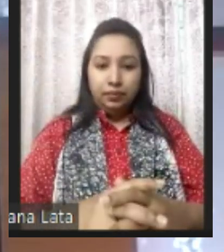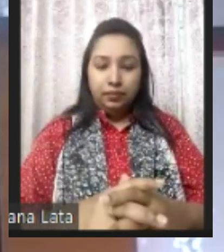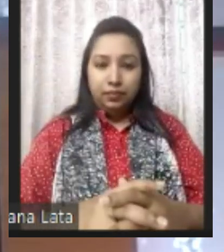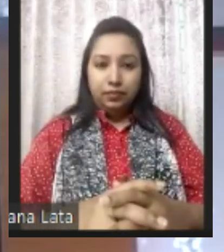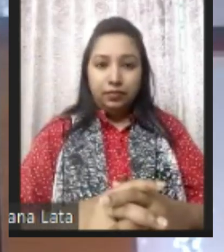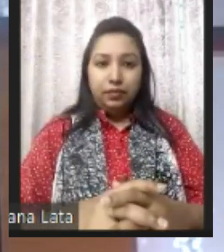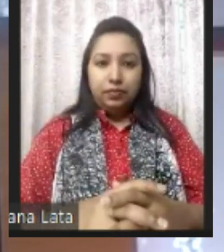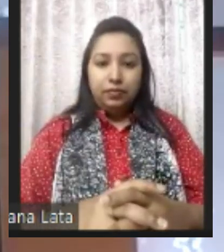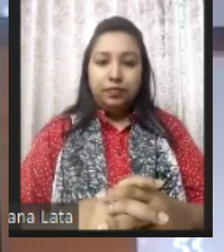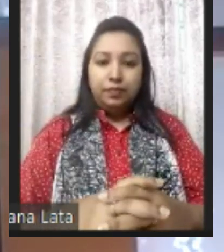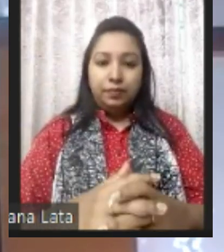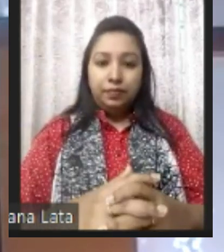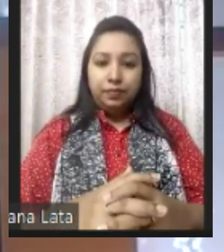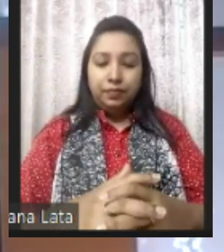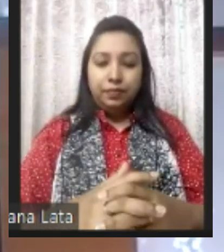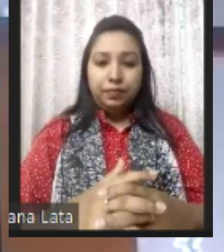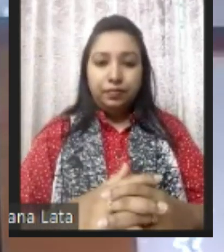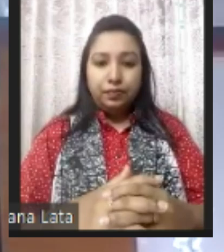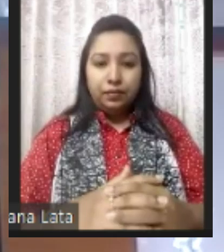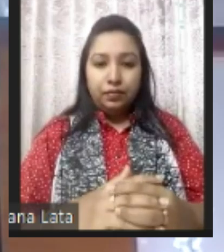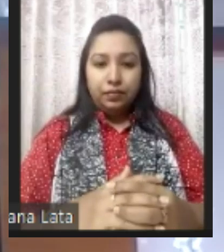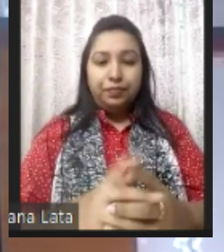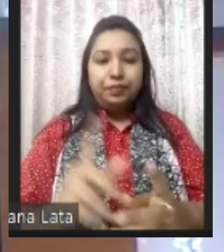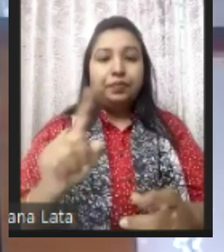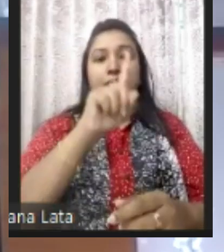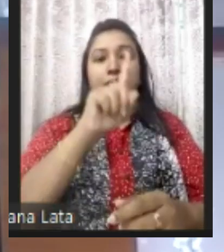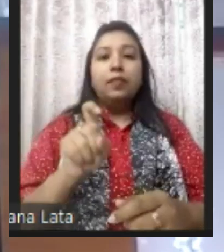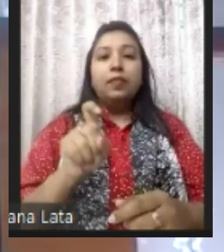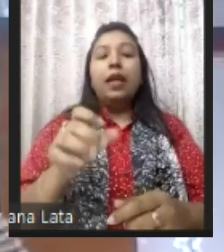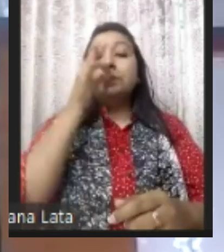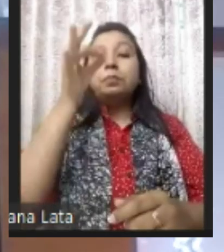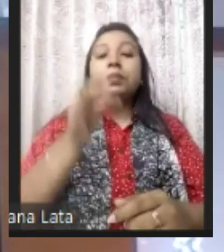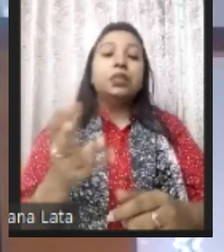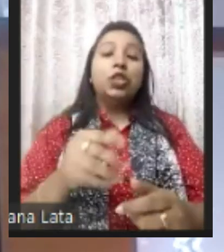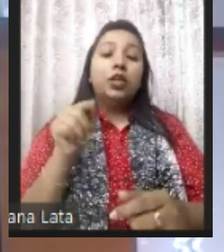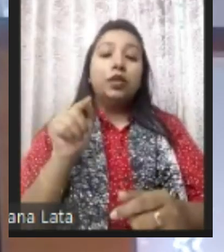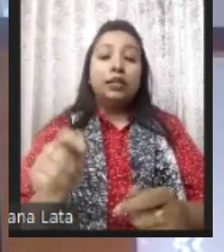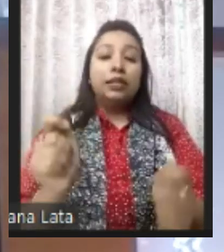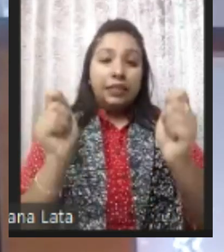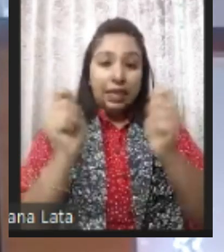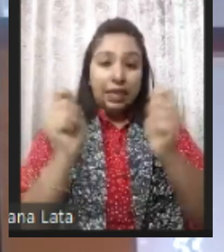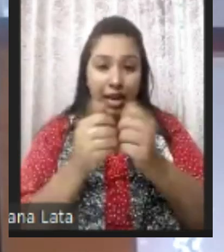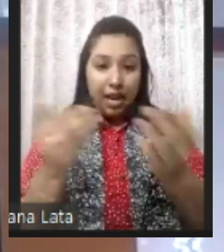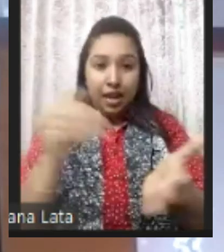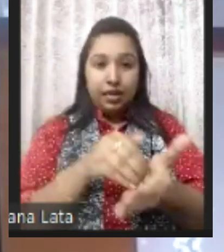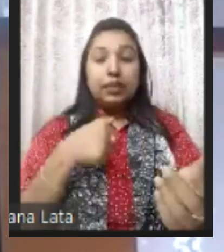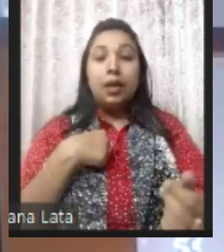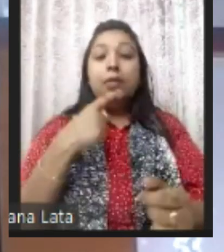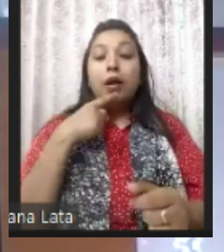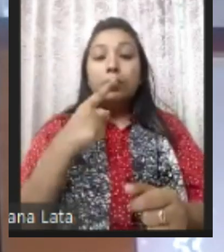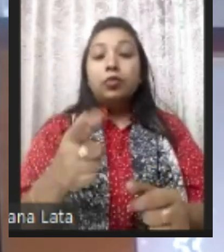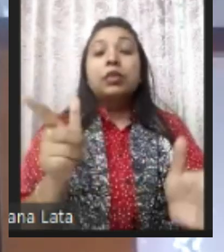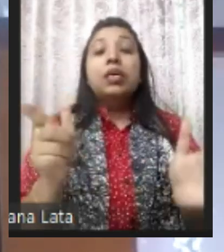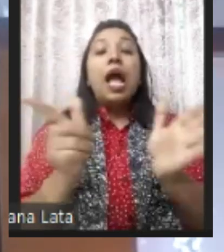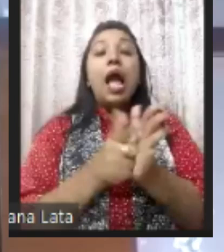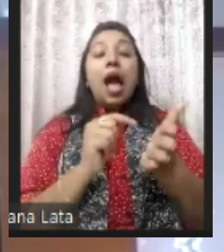the inclusion agenda. So another thing is regarding the implementation. When we talk about the policies and the